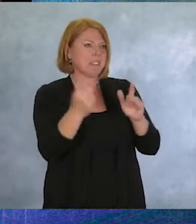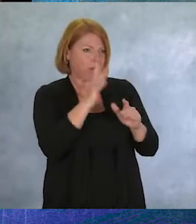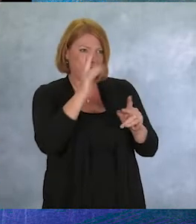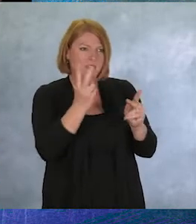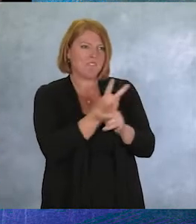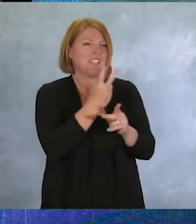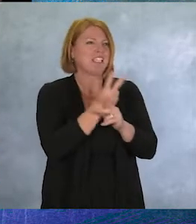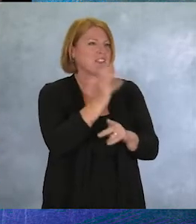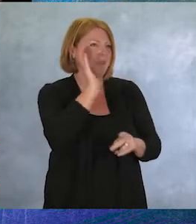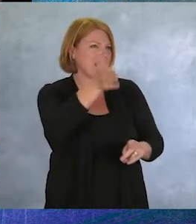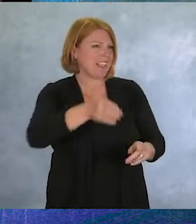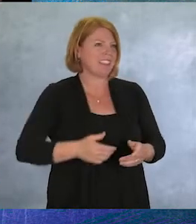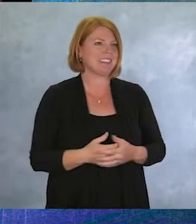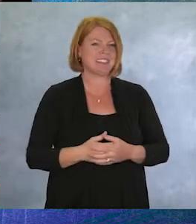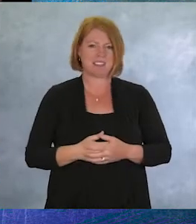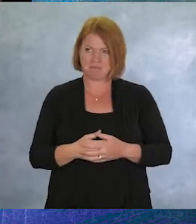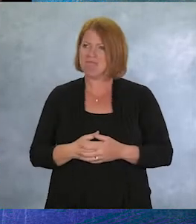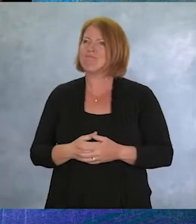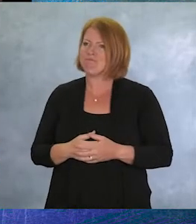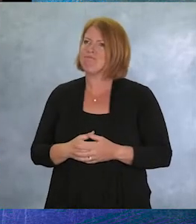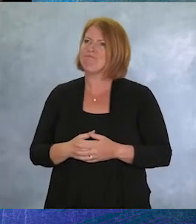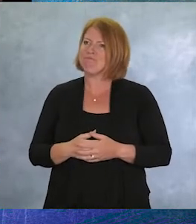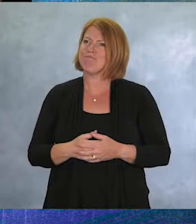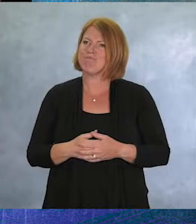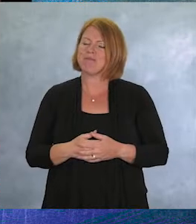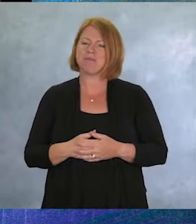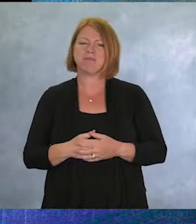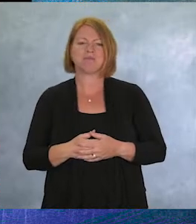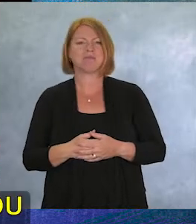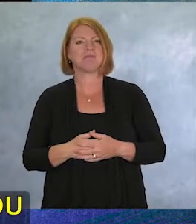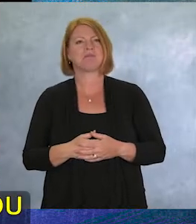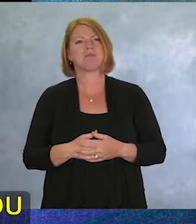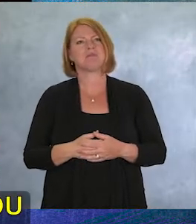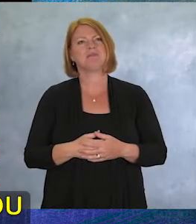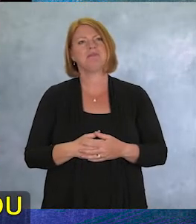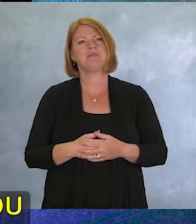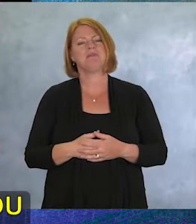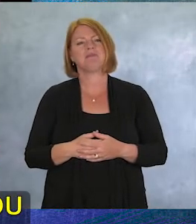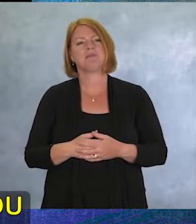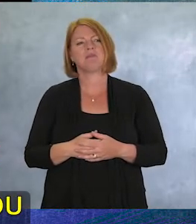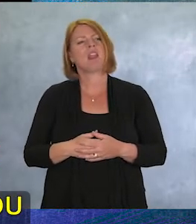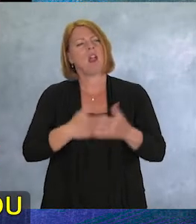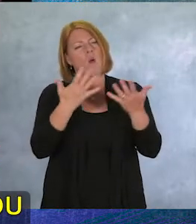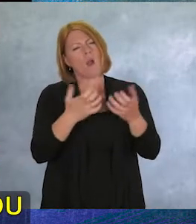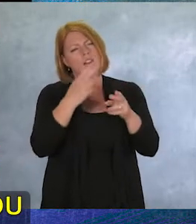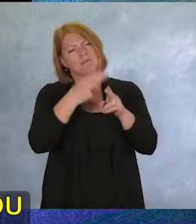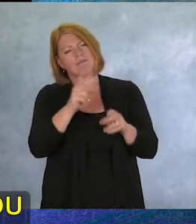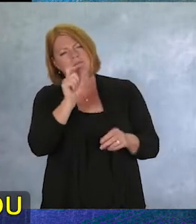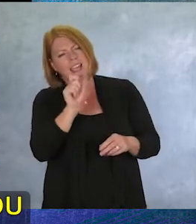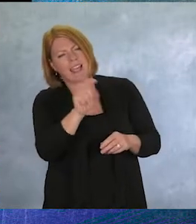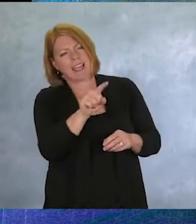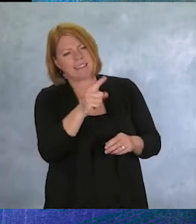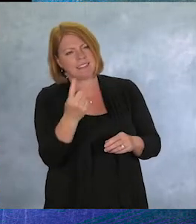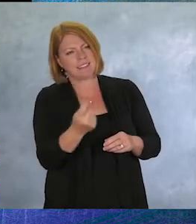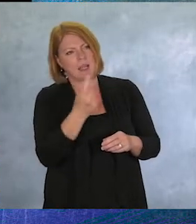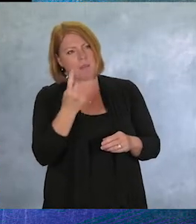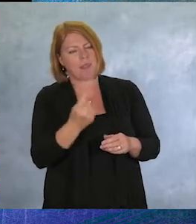you'll figure it out when it's time. Okay. So one other quick question for you that I